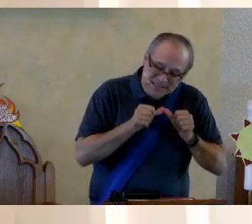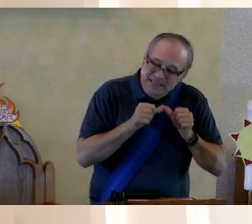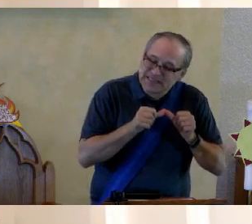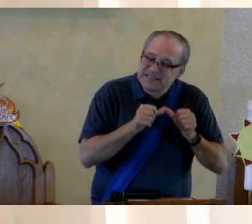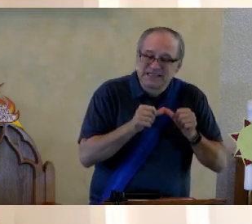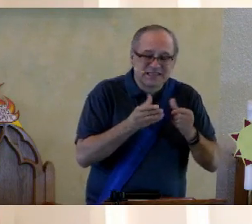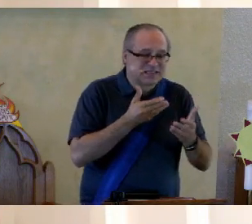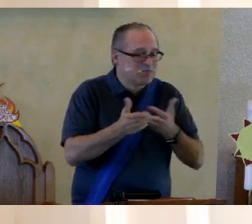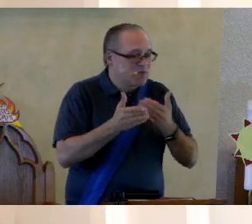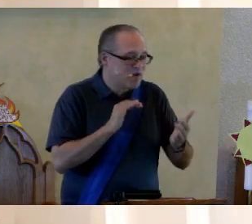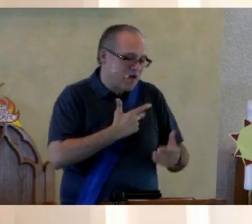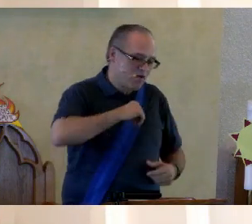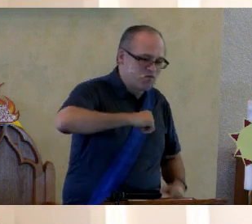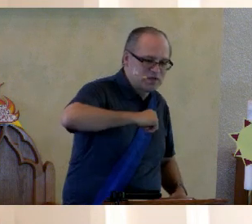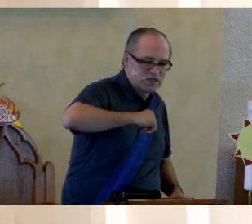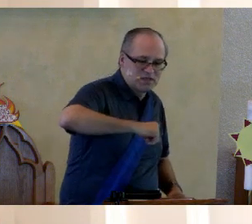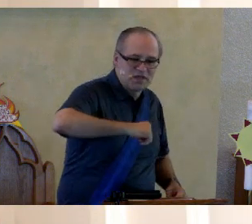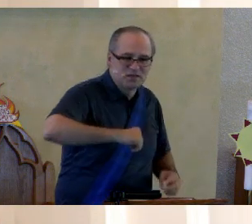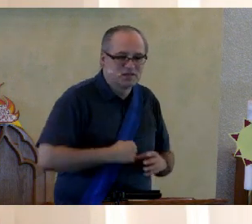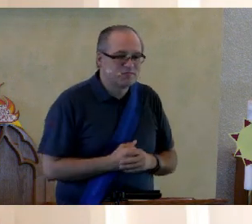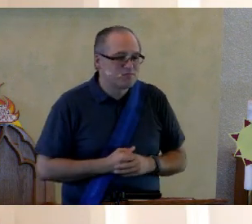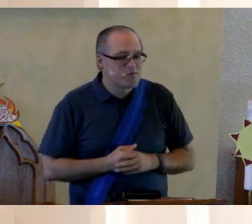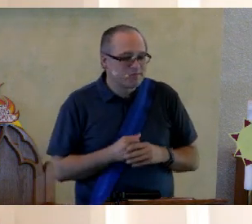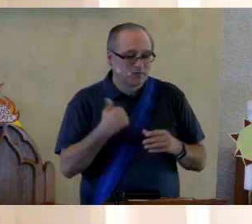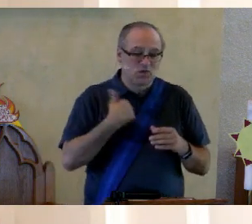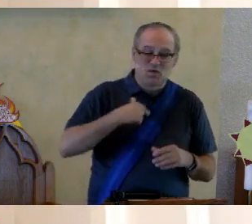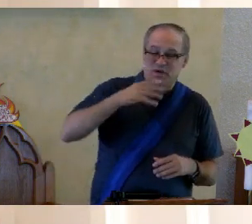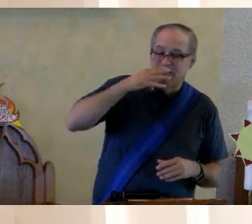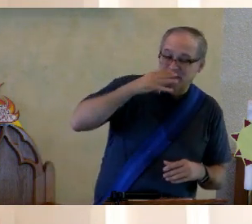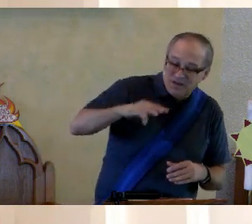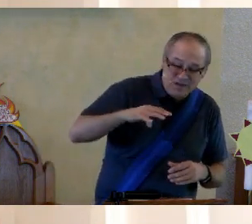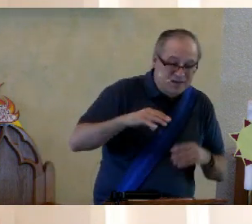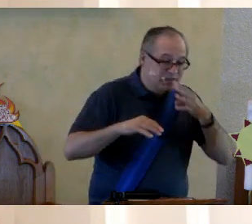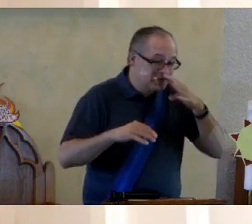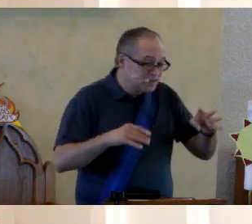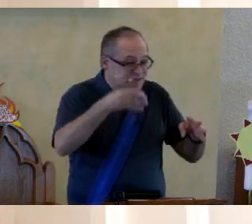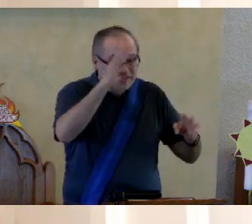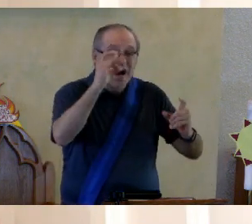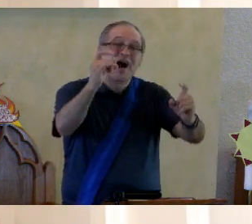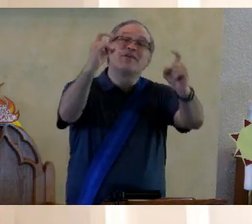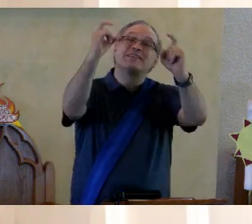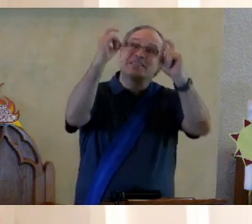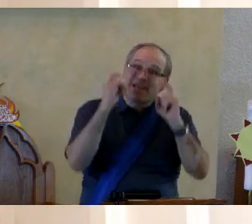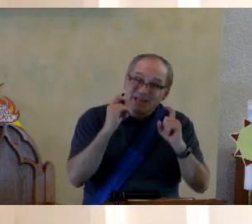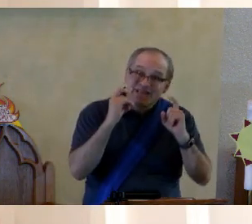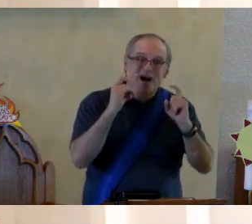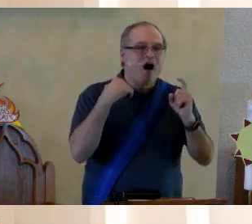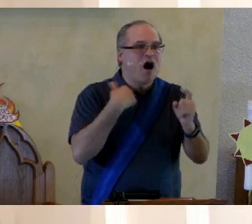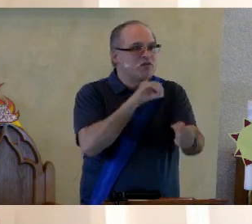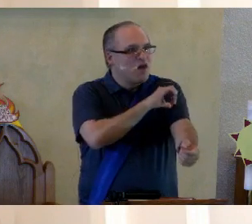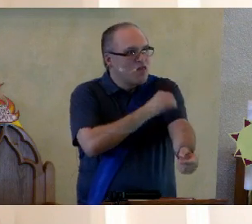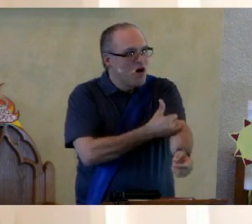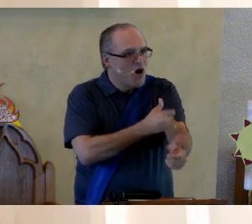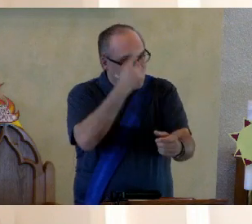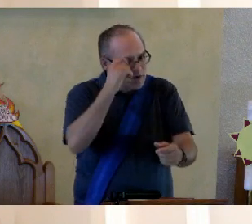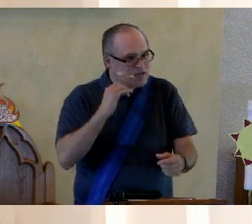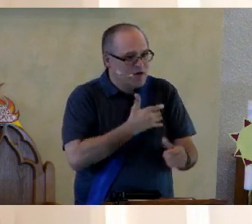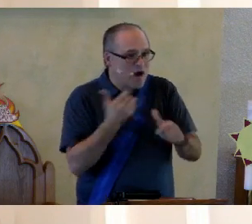we purposely fail to walk in the anointing and authority that God has granted us by virtue of our baptism, we are walking